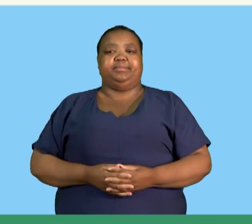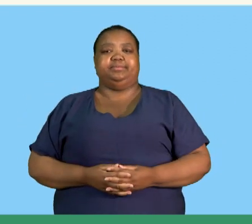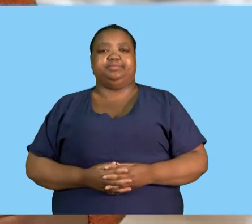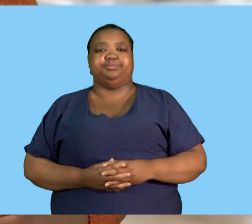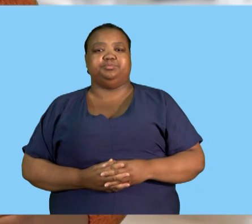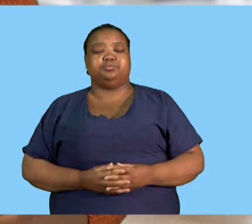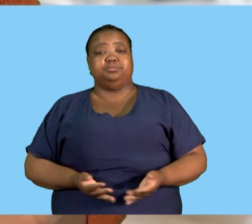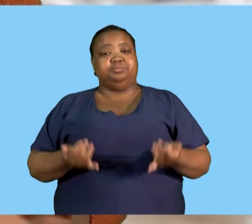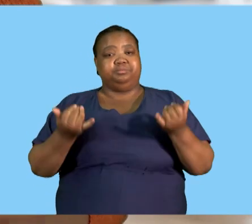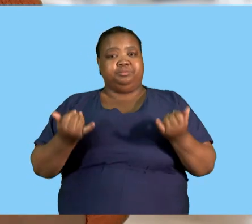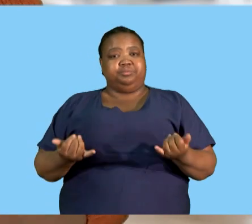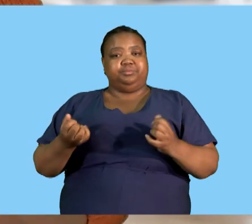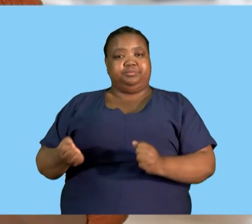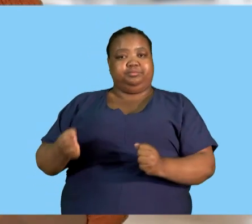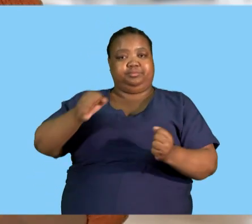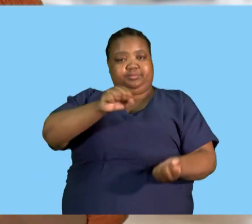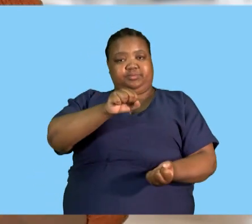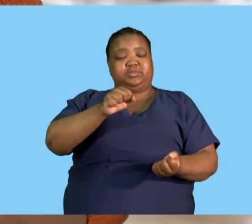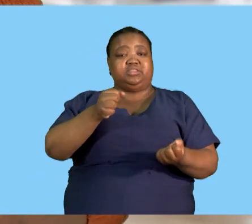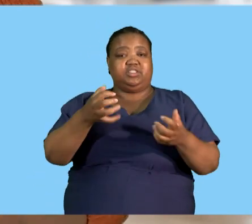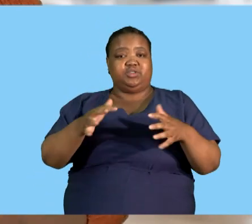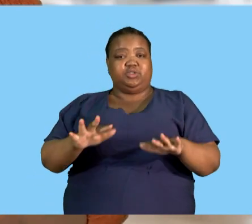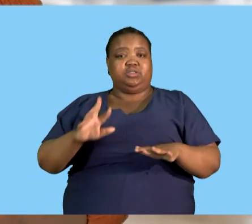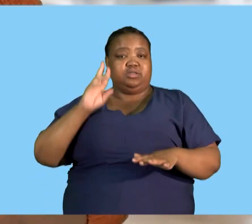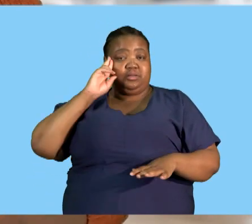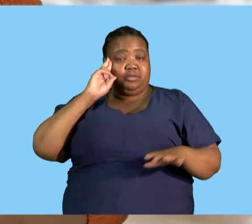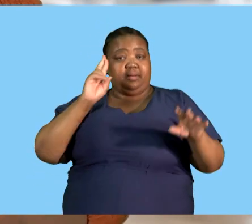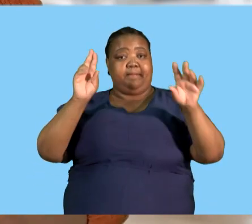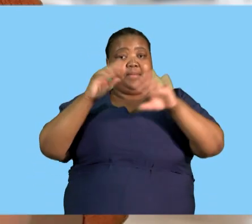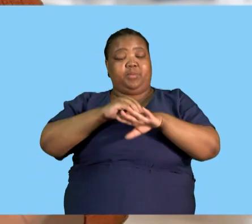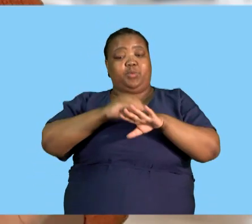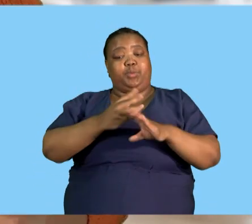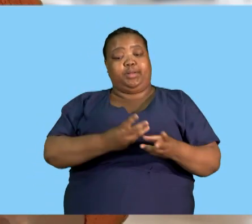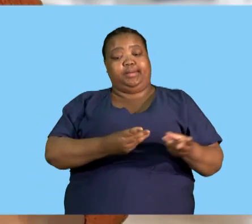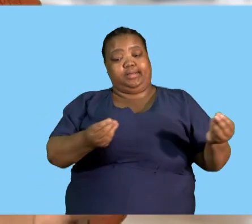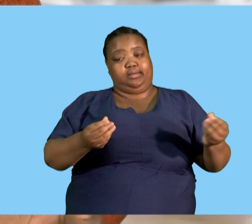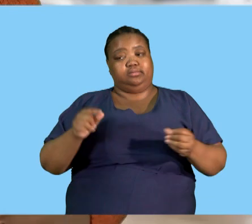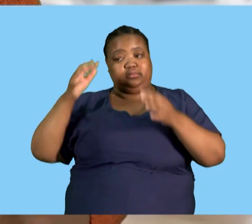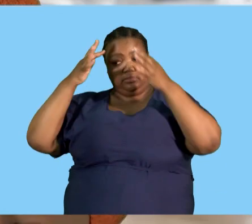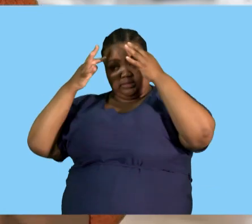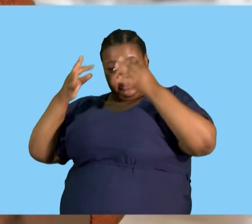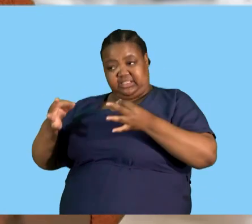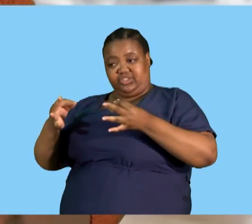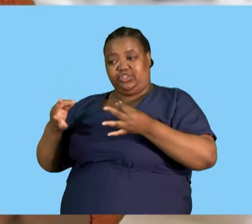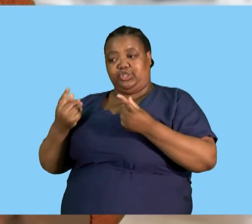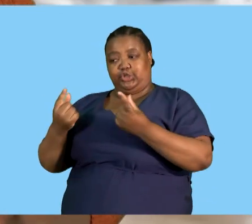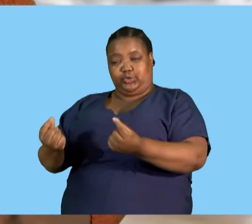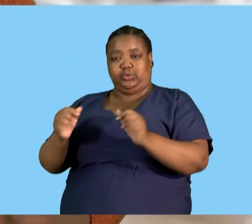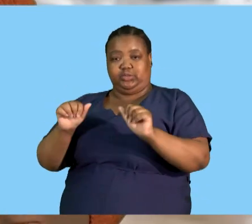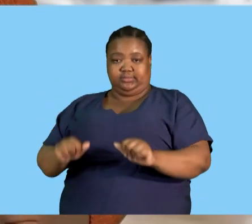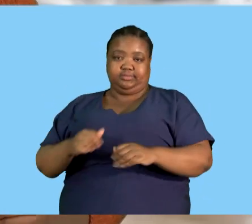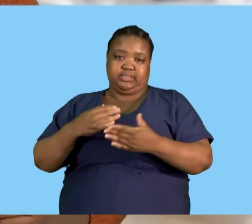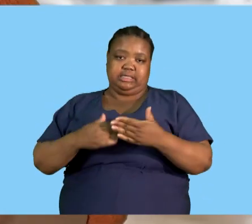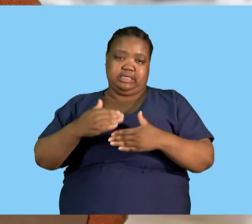basically. All right, we've come to the end of our grade 12 lesson. Remember, the topic was problem solving and decision